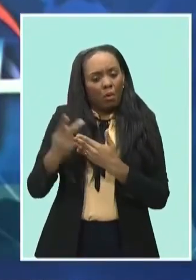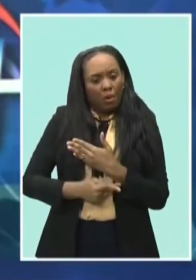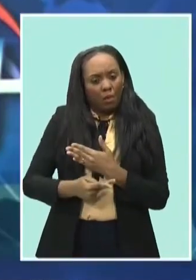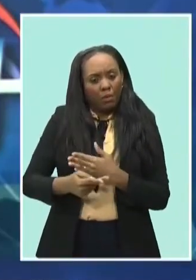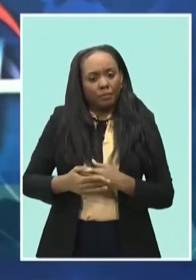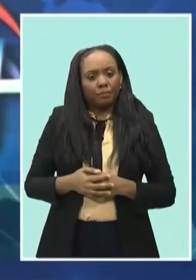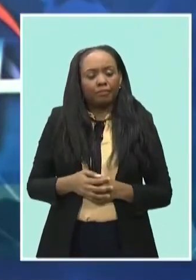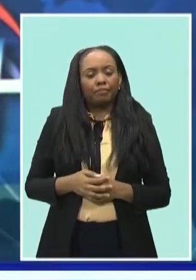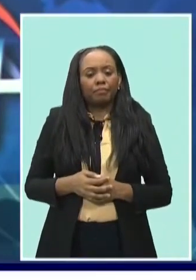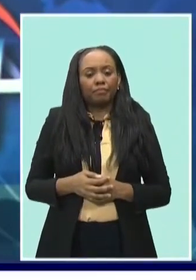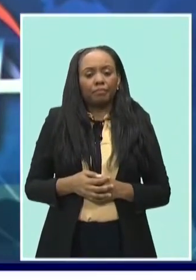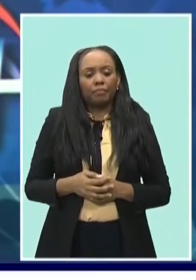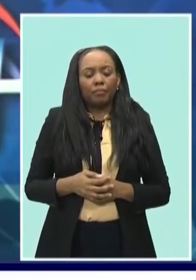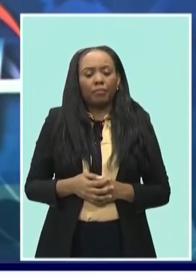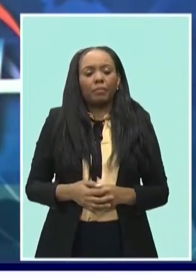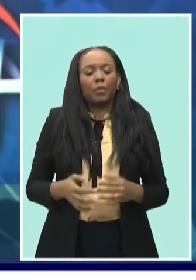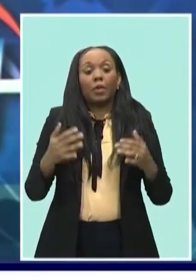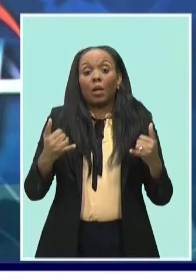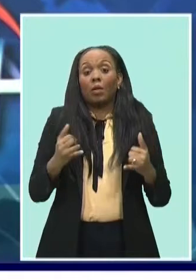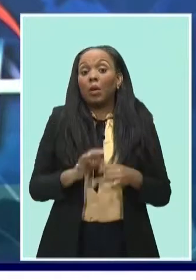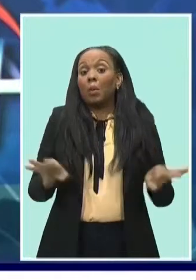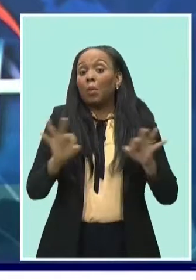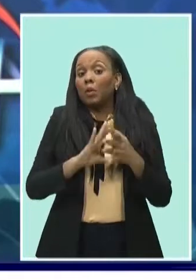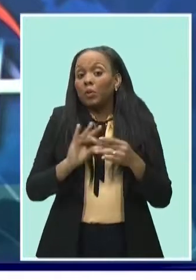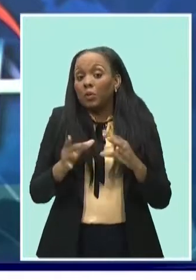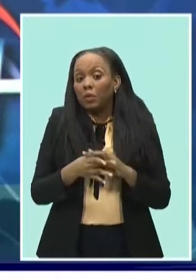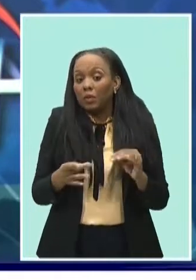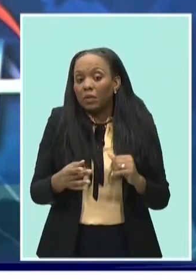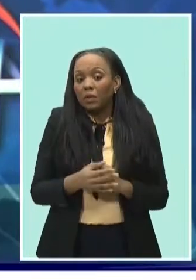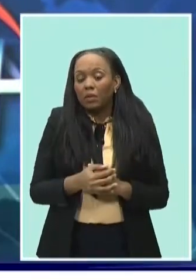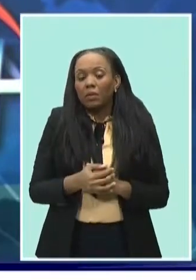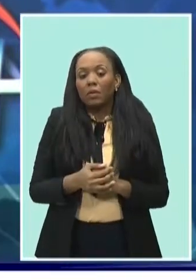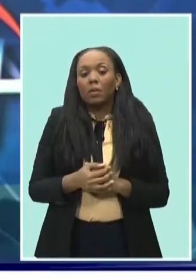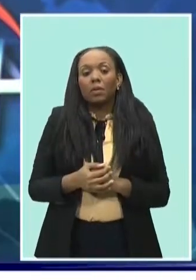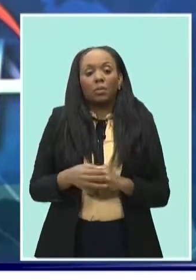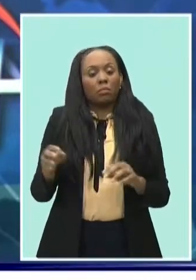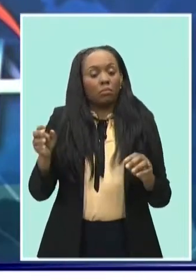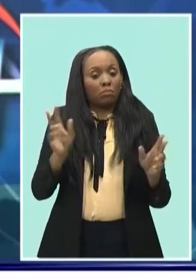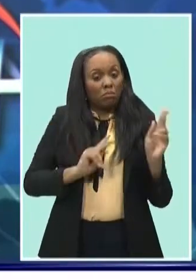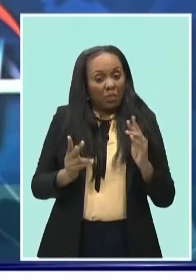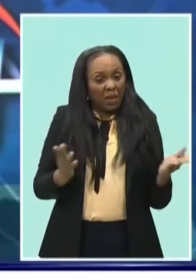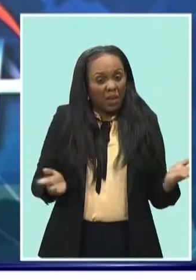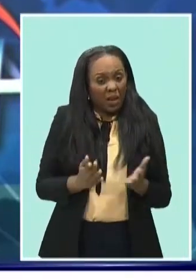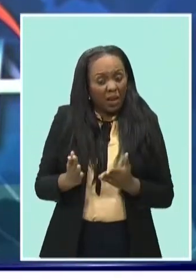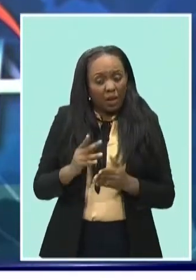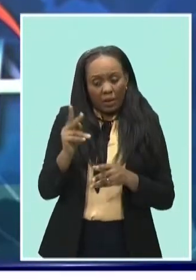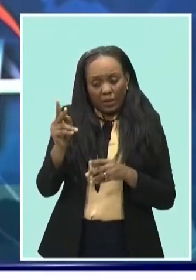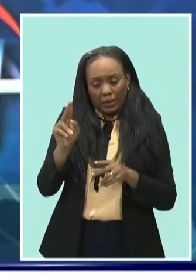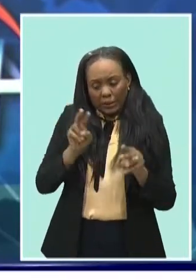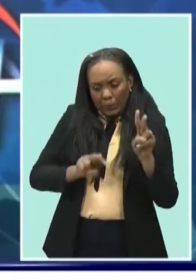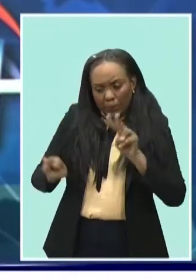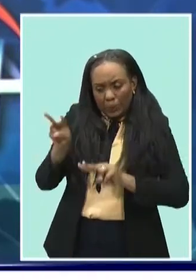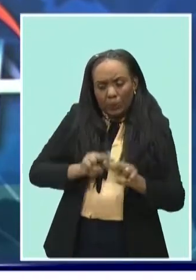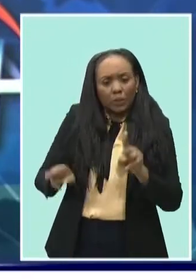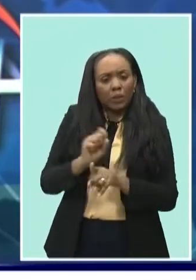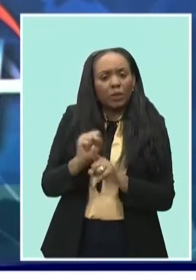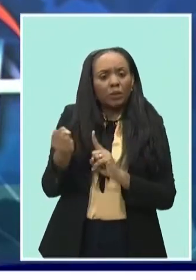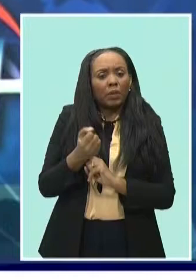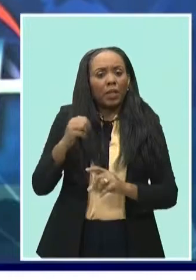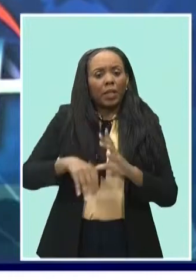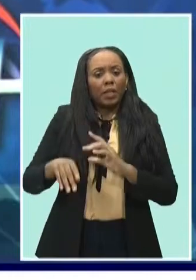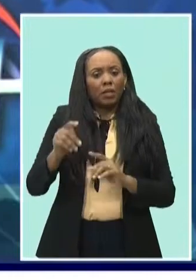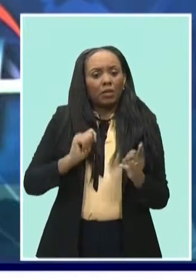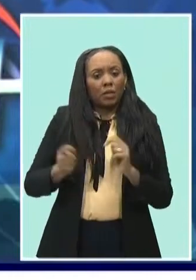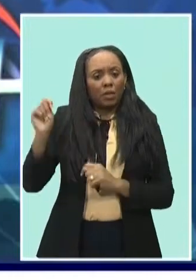Listen to this story now. Local officials in the distributive sector are monitoring reports out of Trinidad and Tobago tonight that